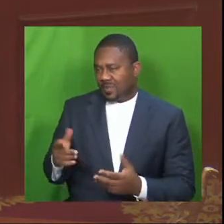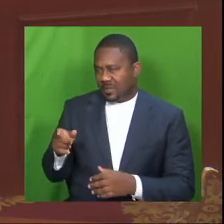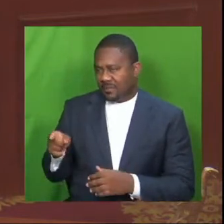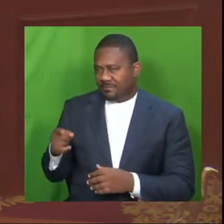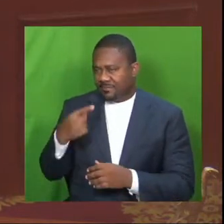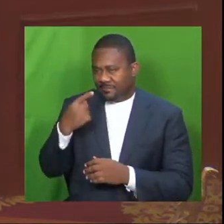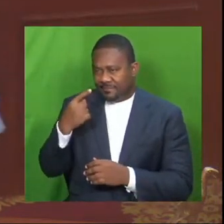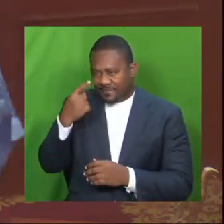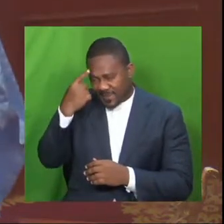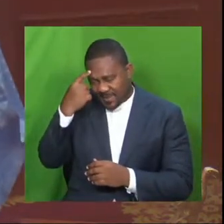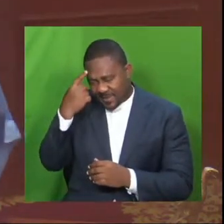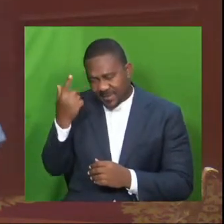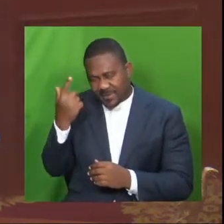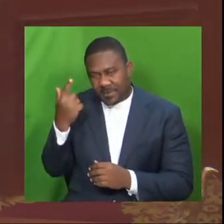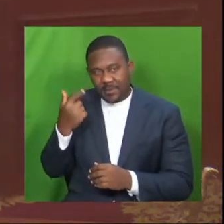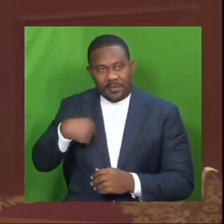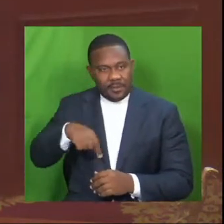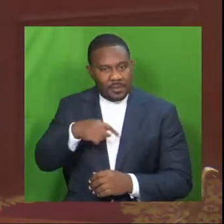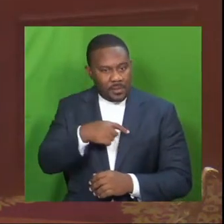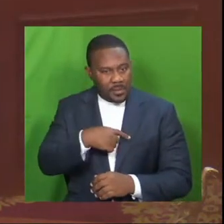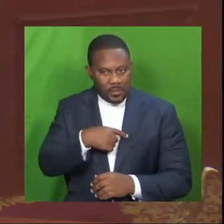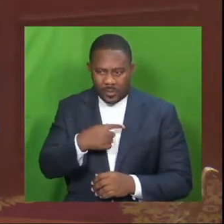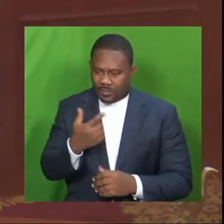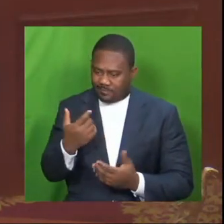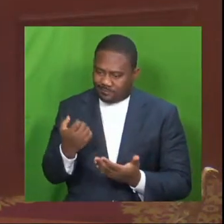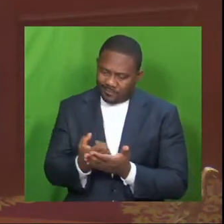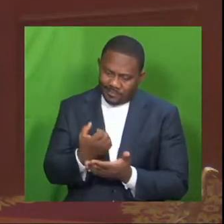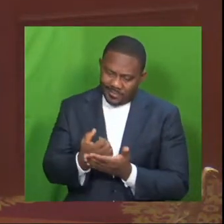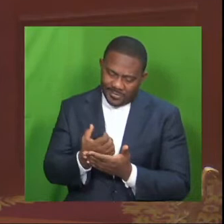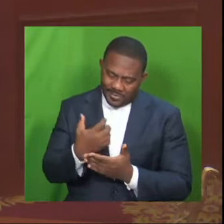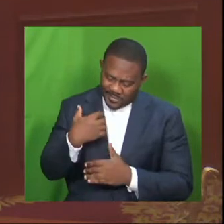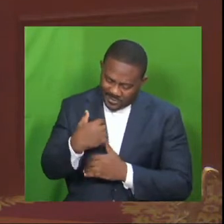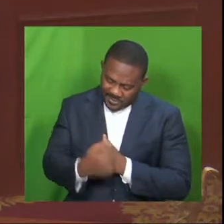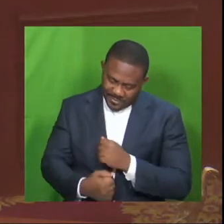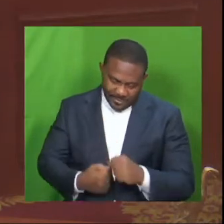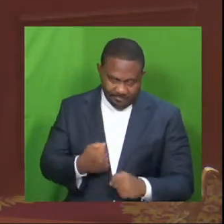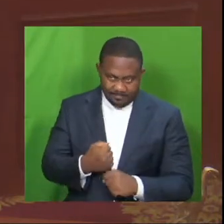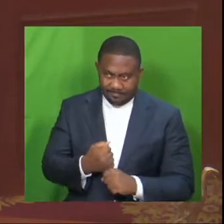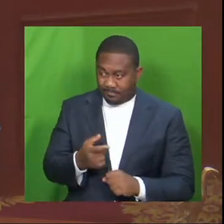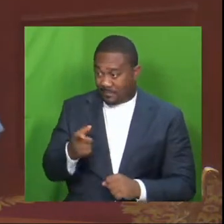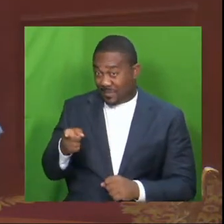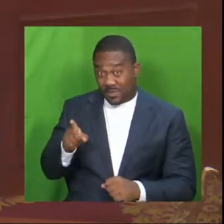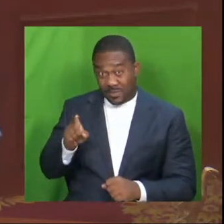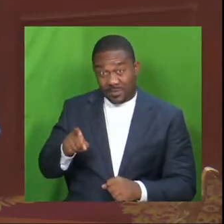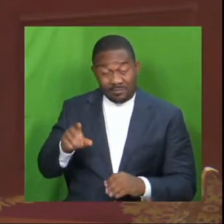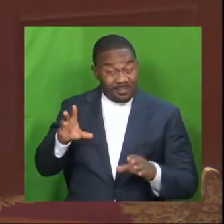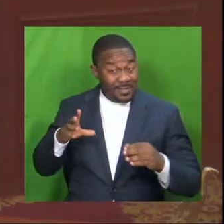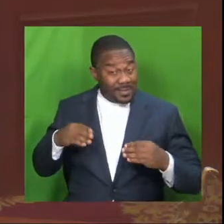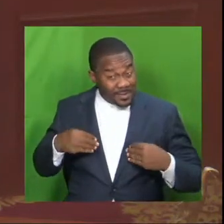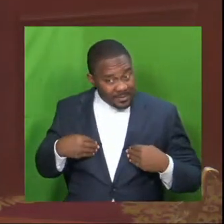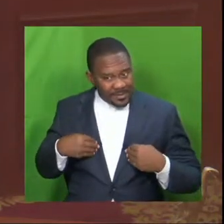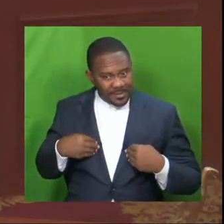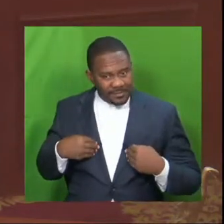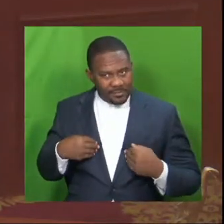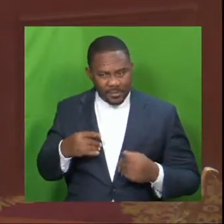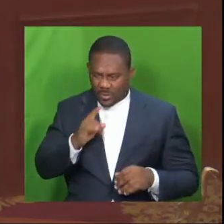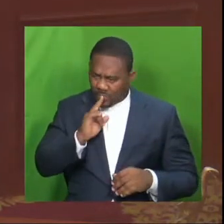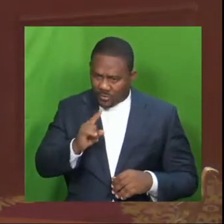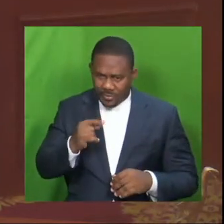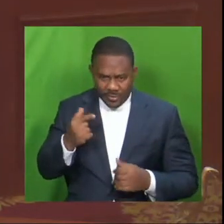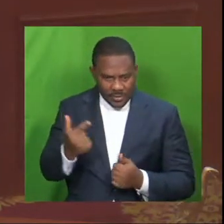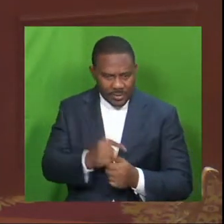word anxiety, Mr. Speaker, the President could have well just accepted humbly that Ghanaians